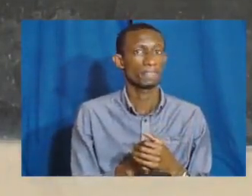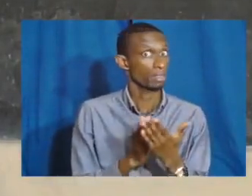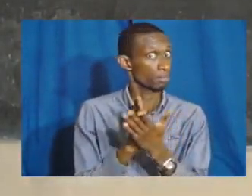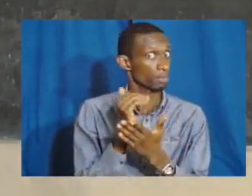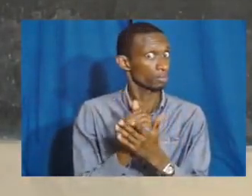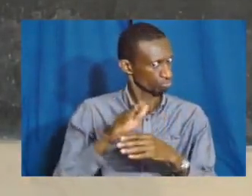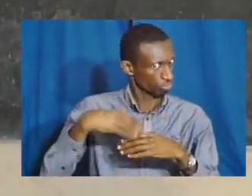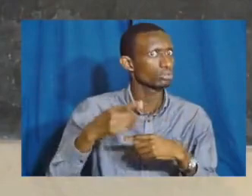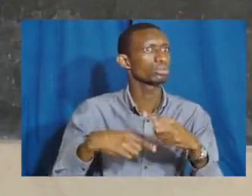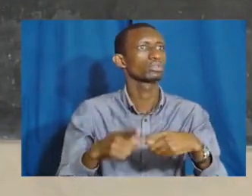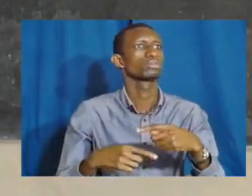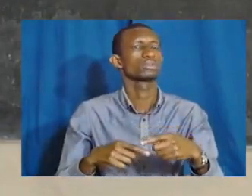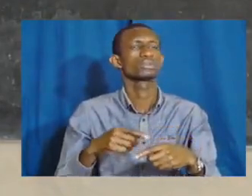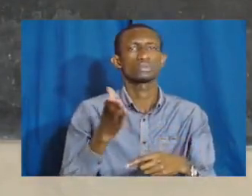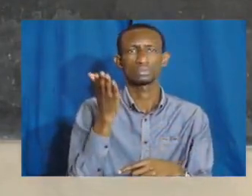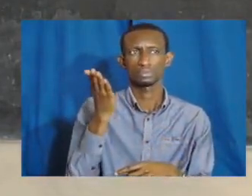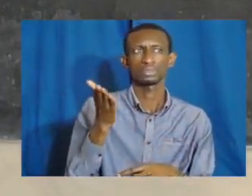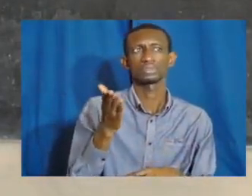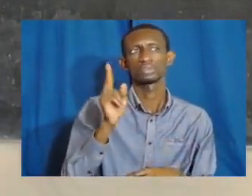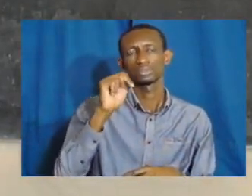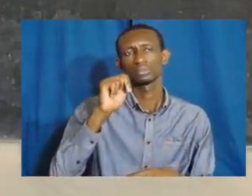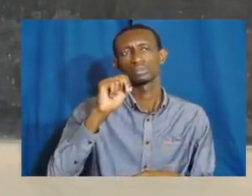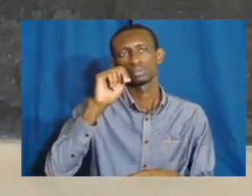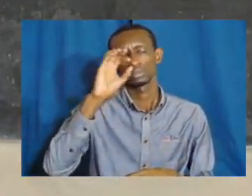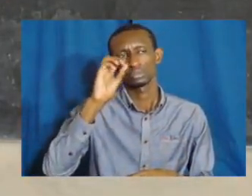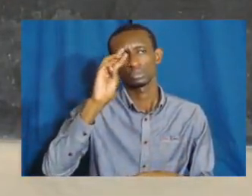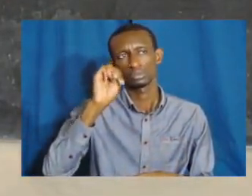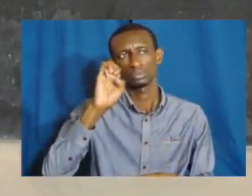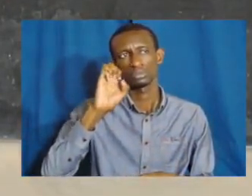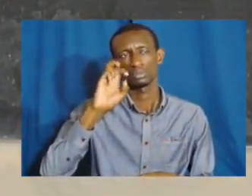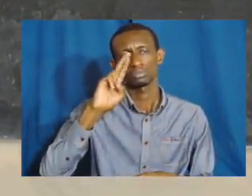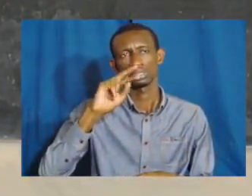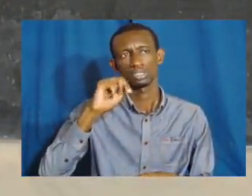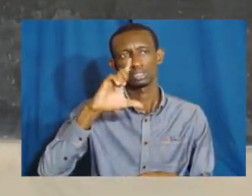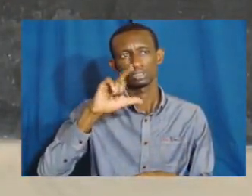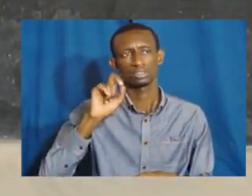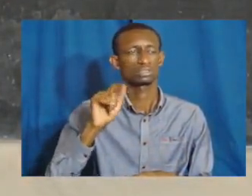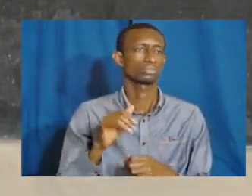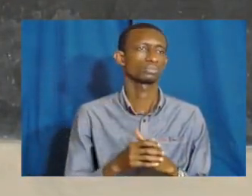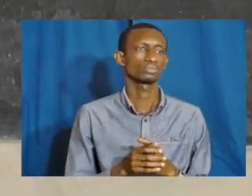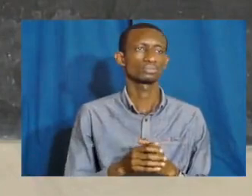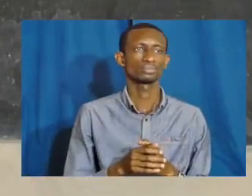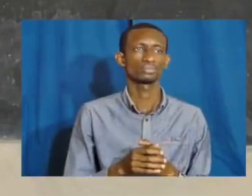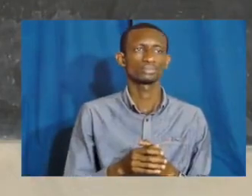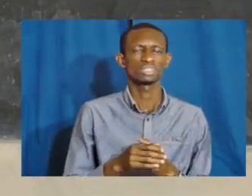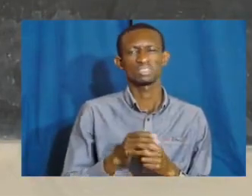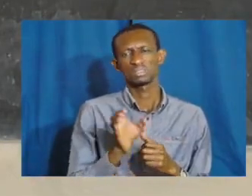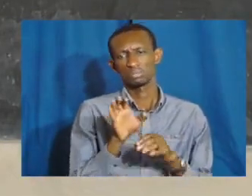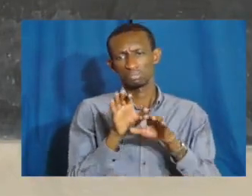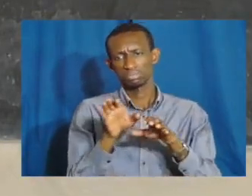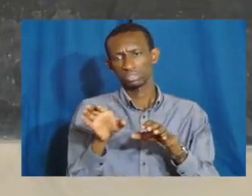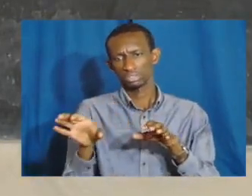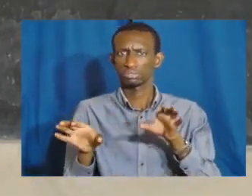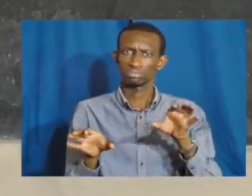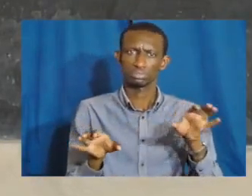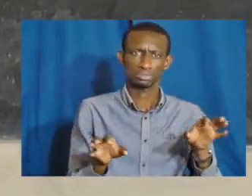the nomenclature of some other branched alcohol. That is part of the things that we are going to